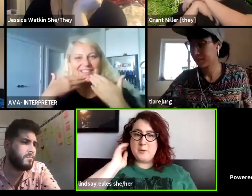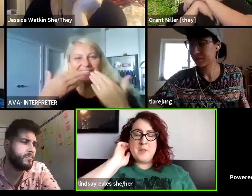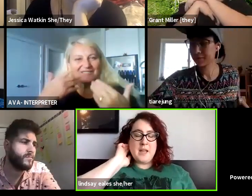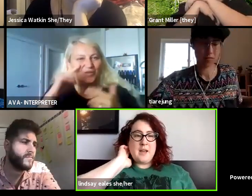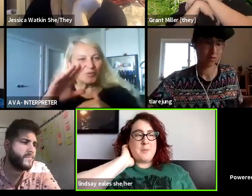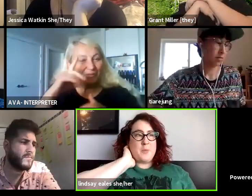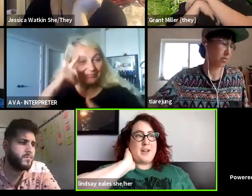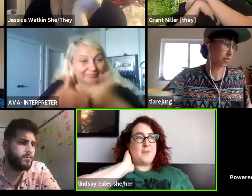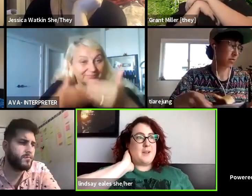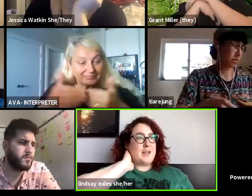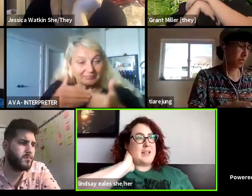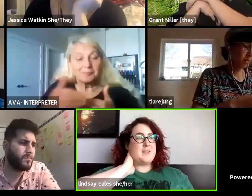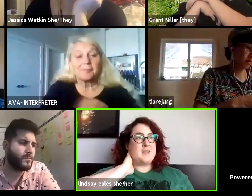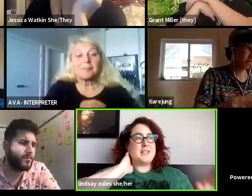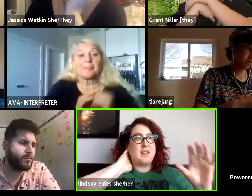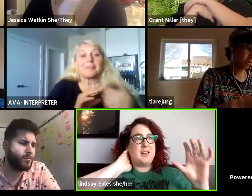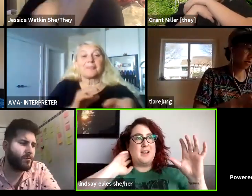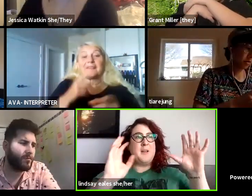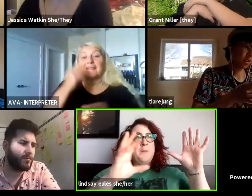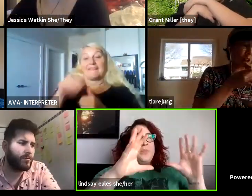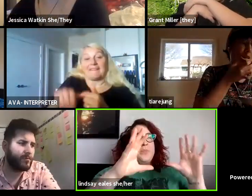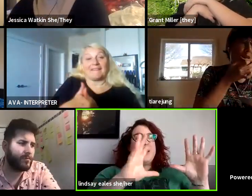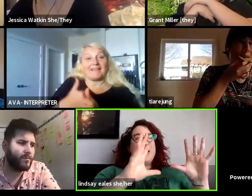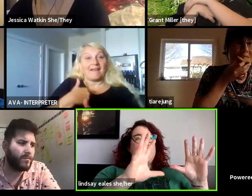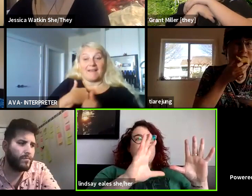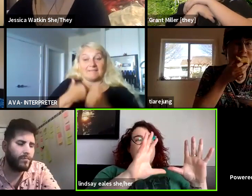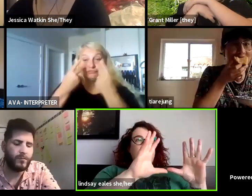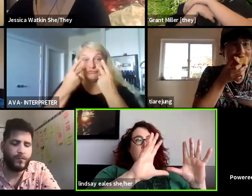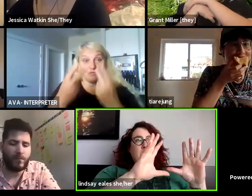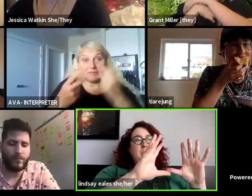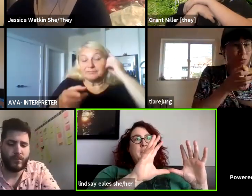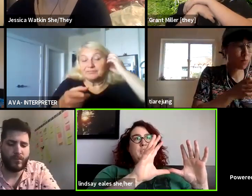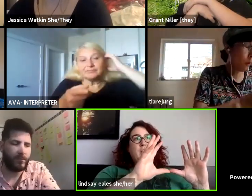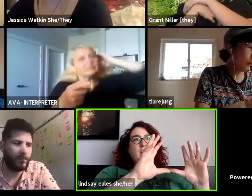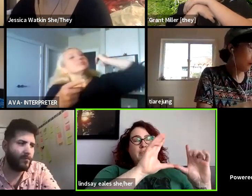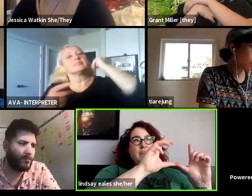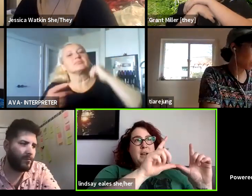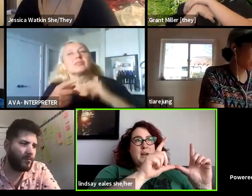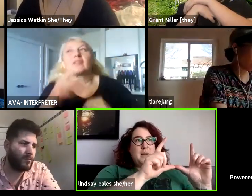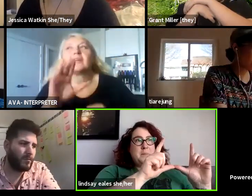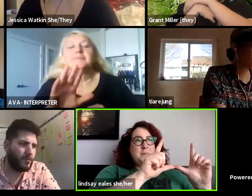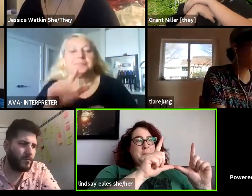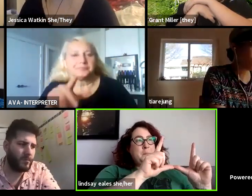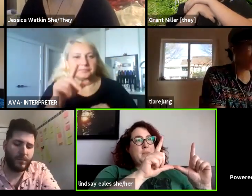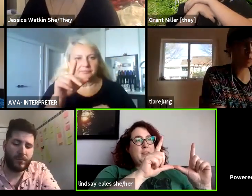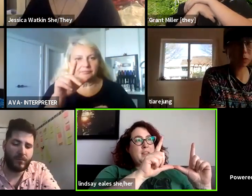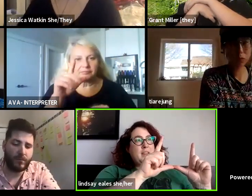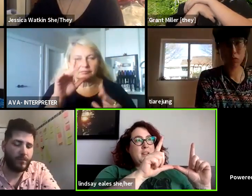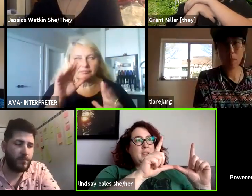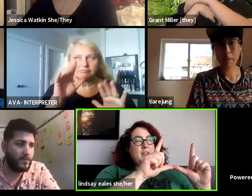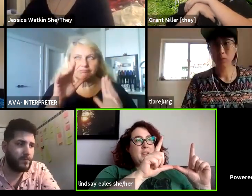it. So what I witnessed was a picture of